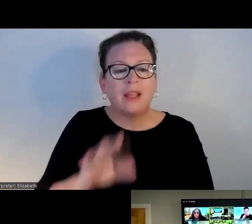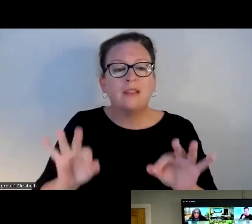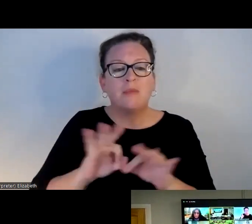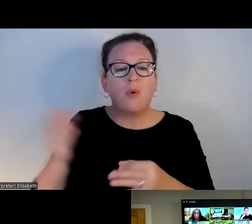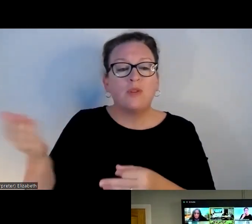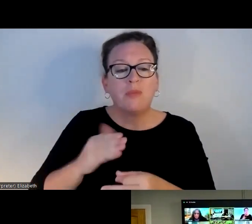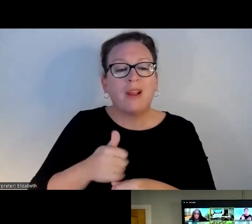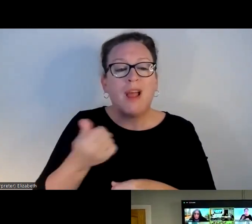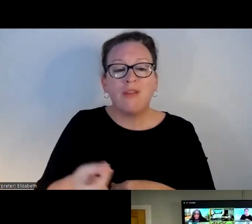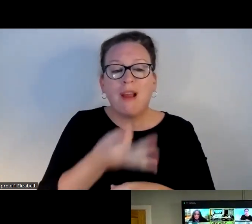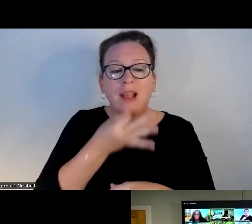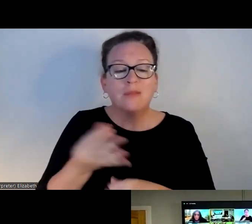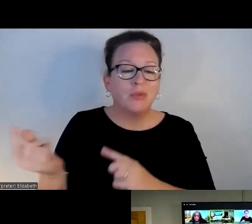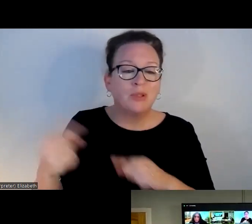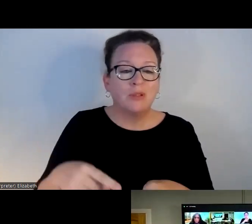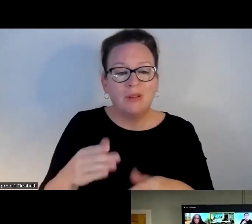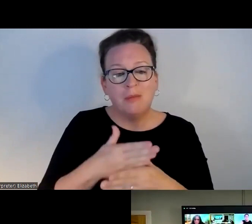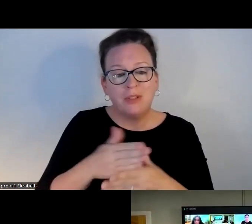their